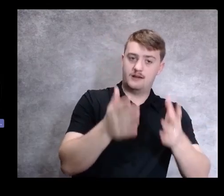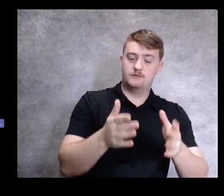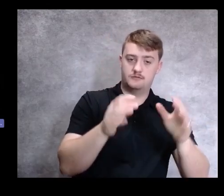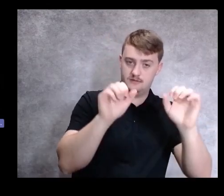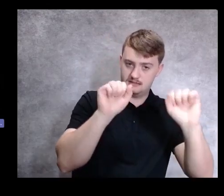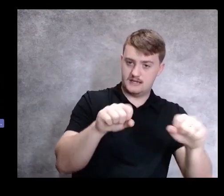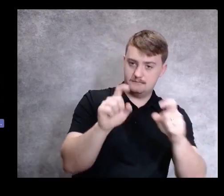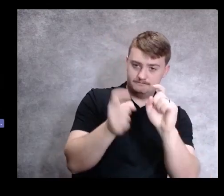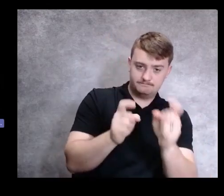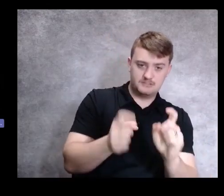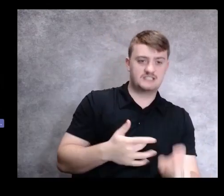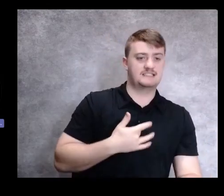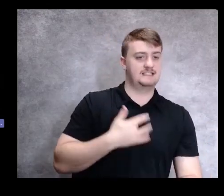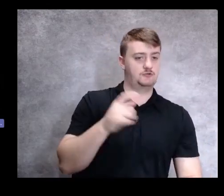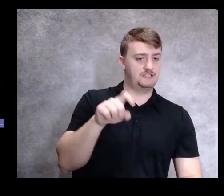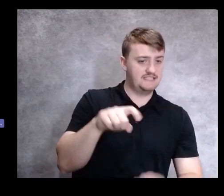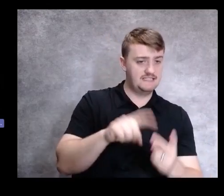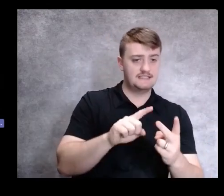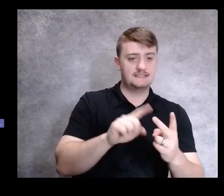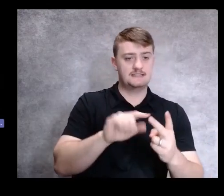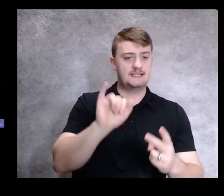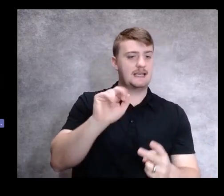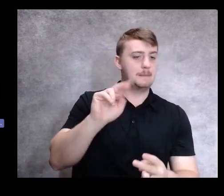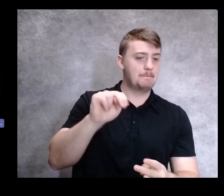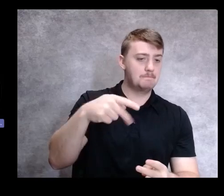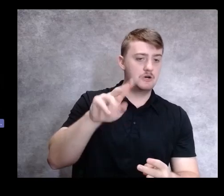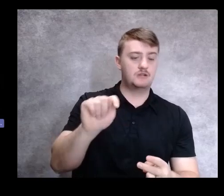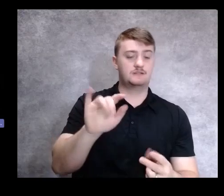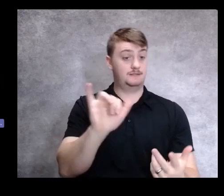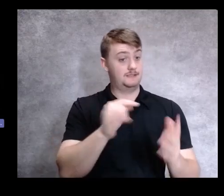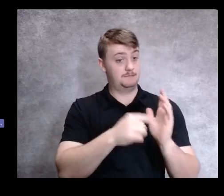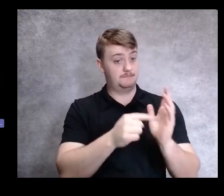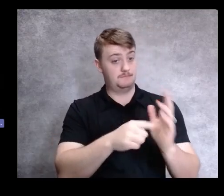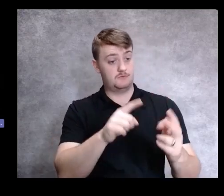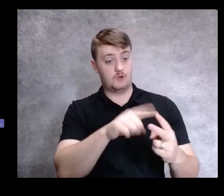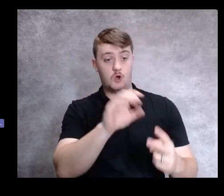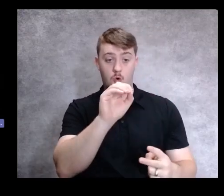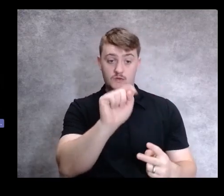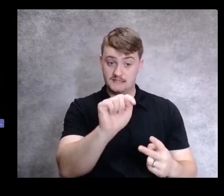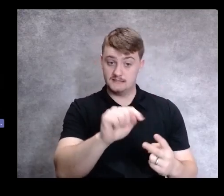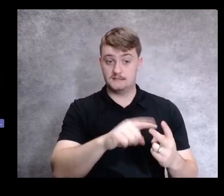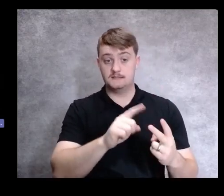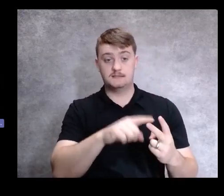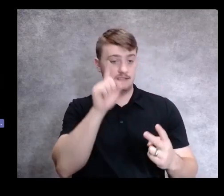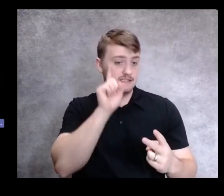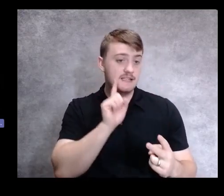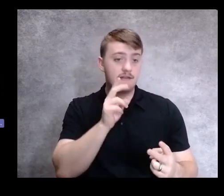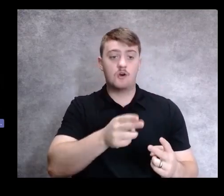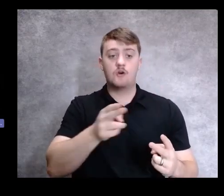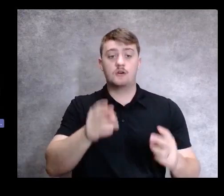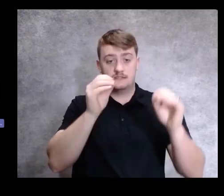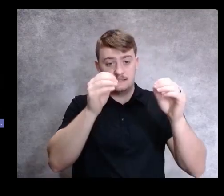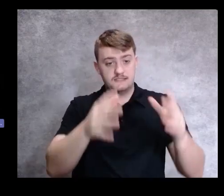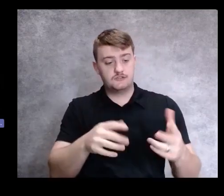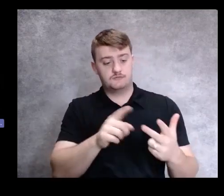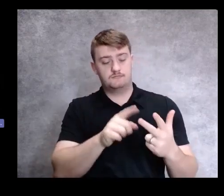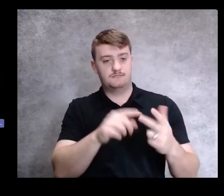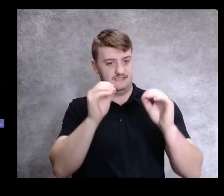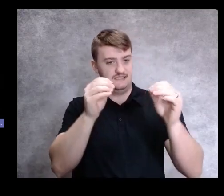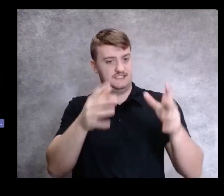address sensory needs or input, such as occupational therapists, deaf and hard of hearing teachers, and teachers